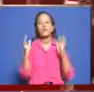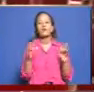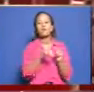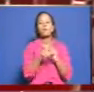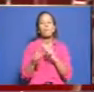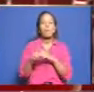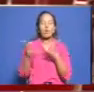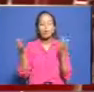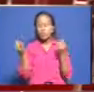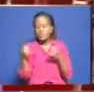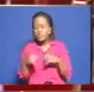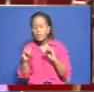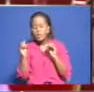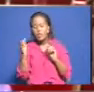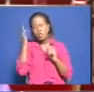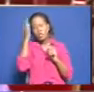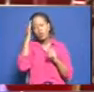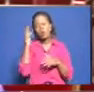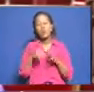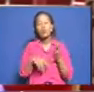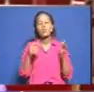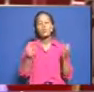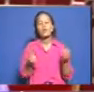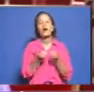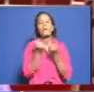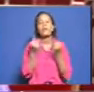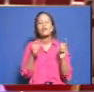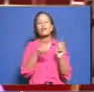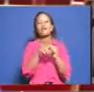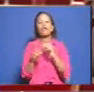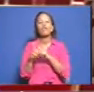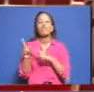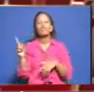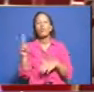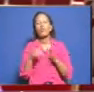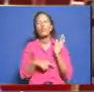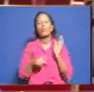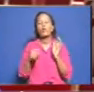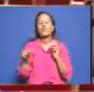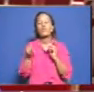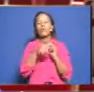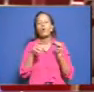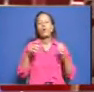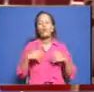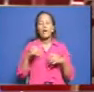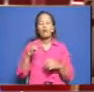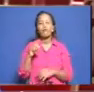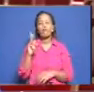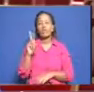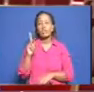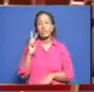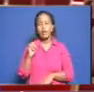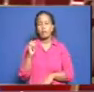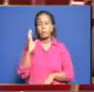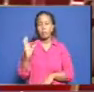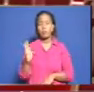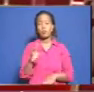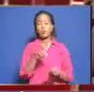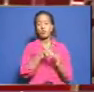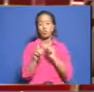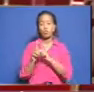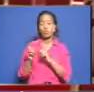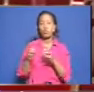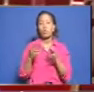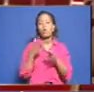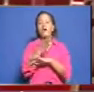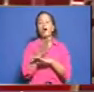to find out then what is also in line, or rather what is in stock for Kenya Meat Commission, especially their dues